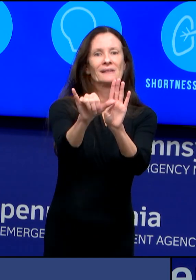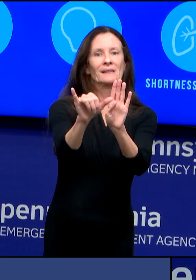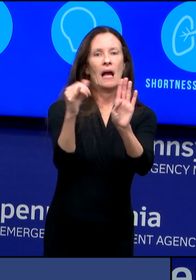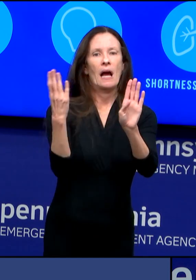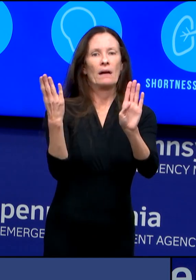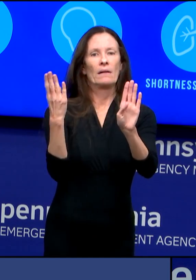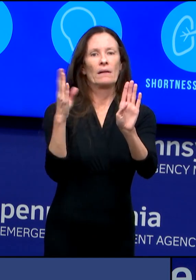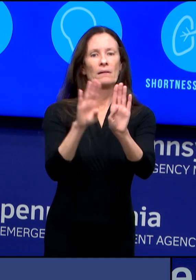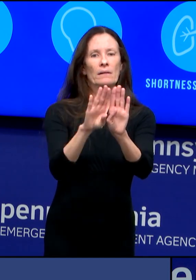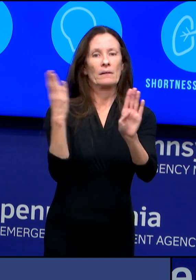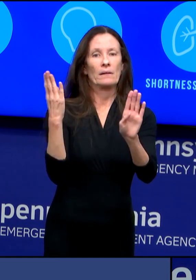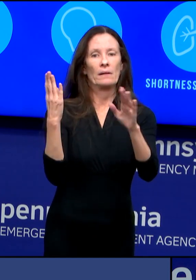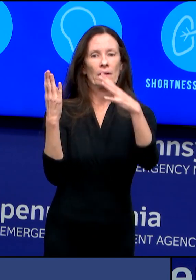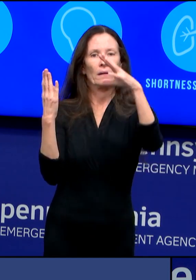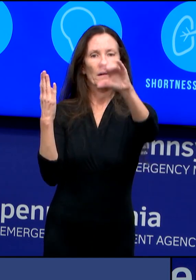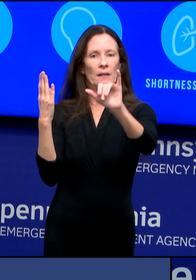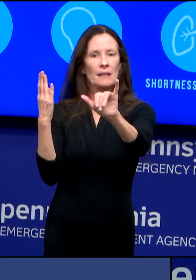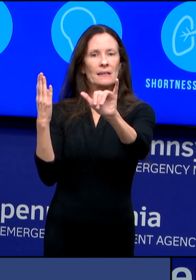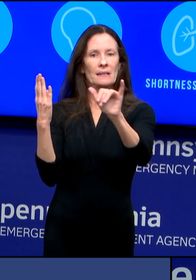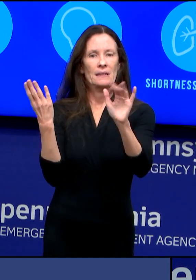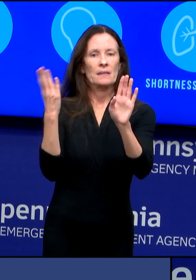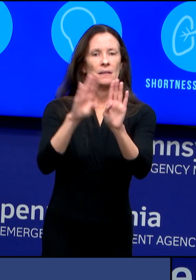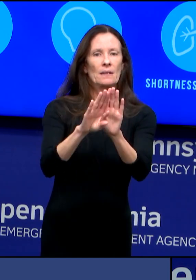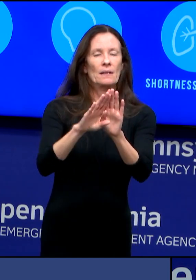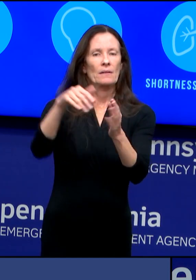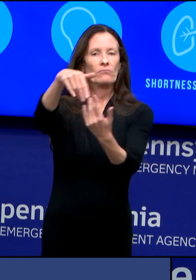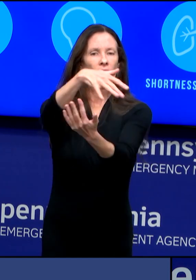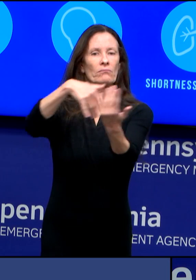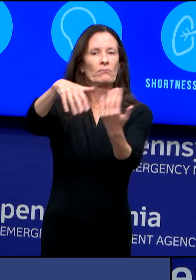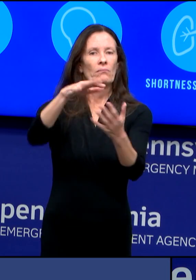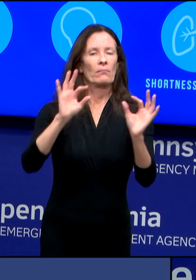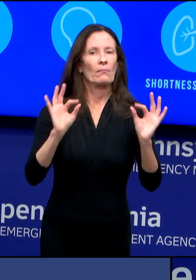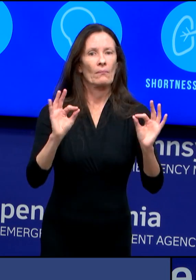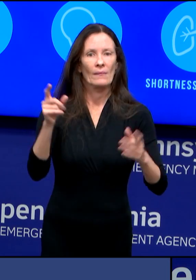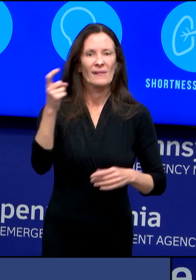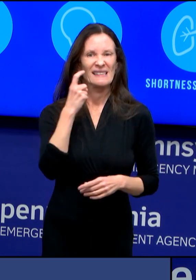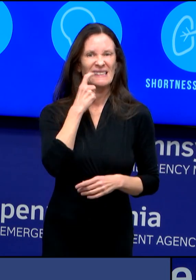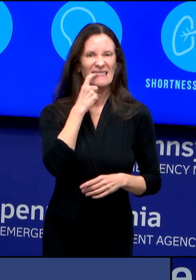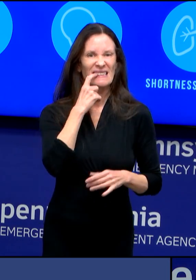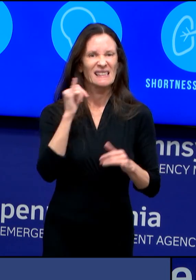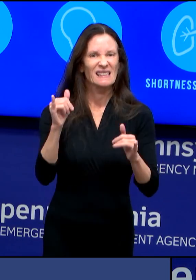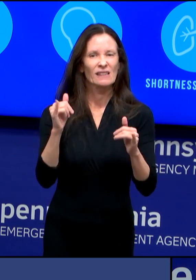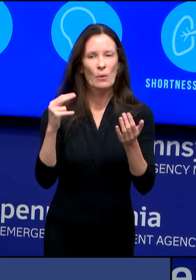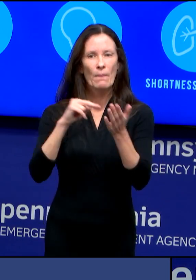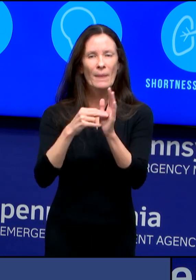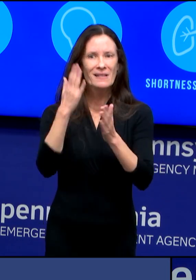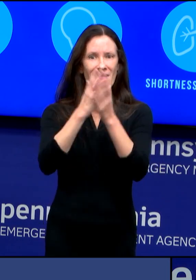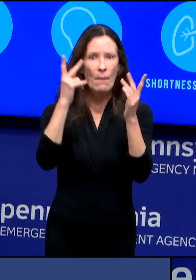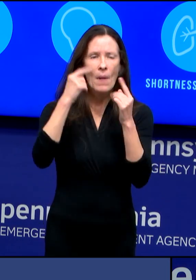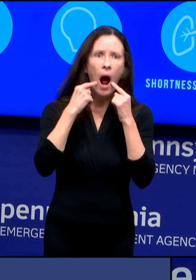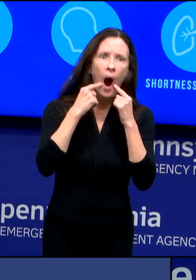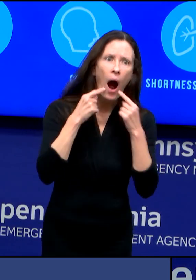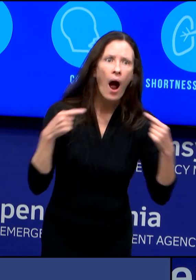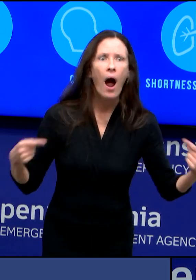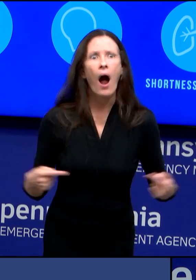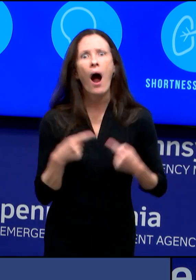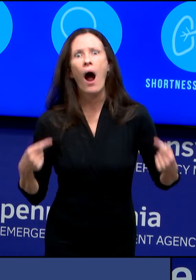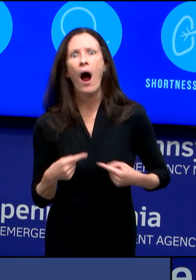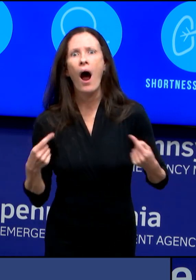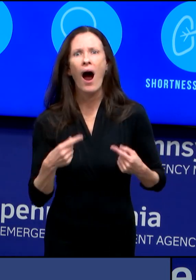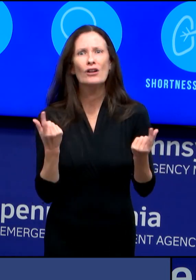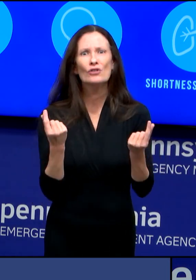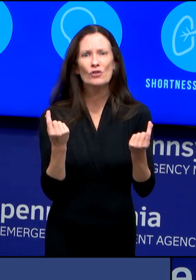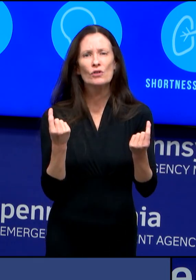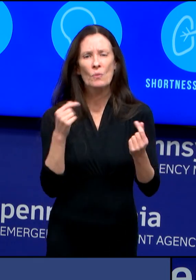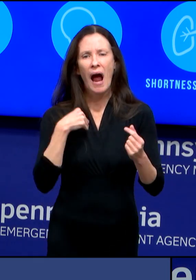through that issue and make sure that dentists are able to treat dental emergencies. We are recommending, as we are for all